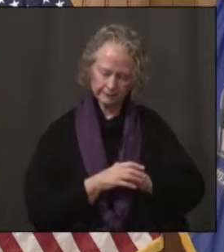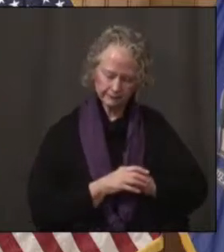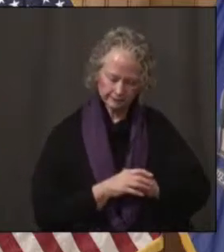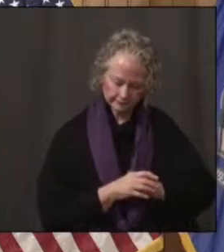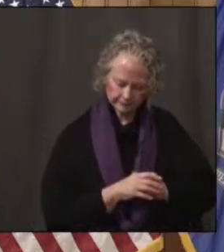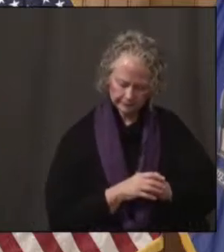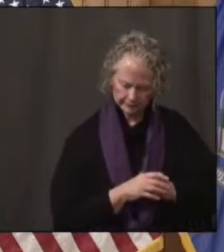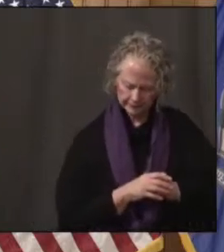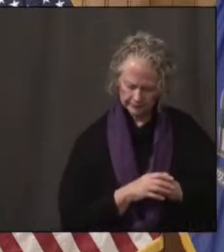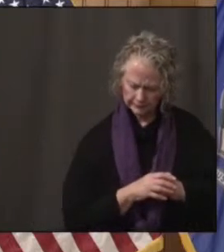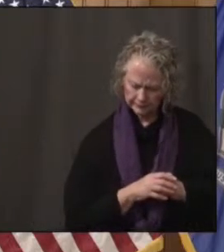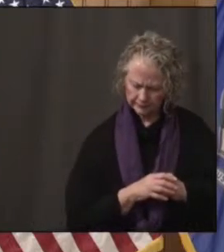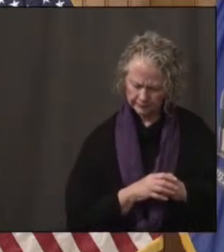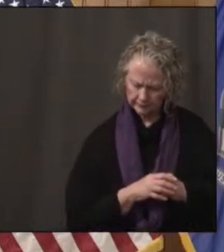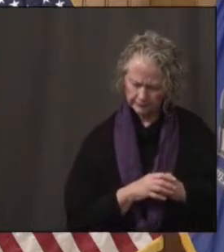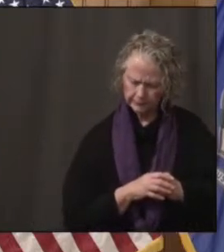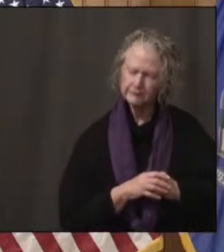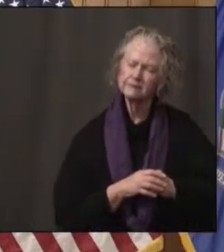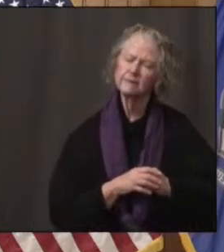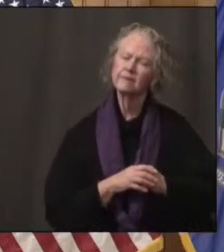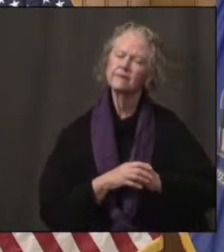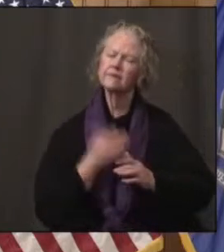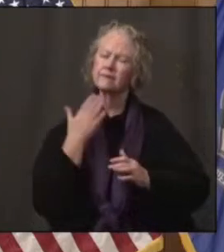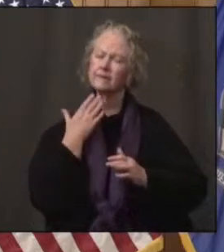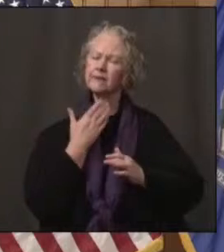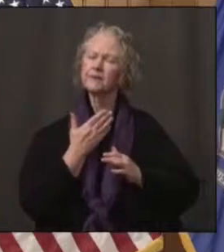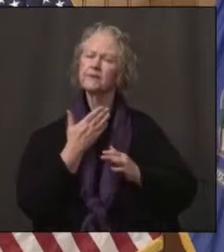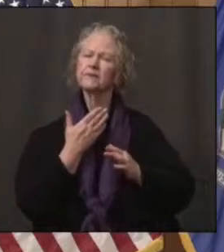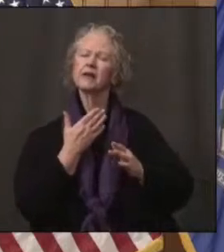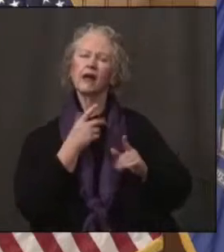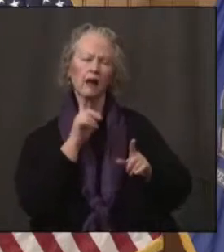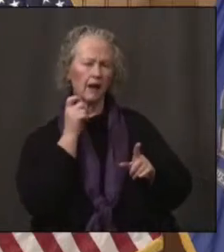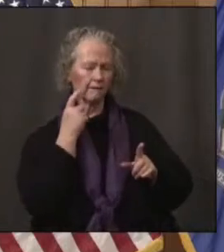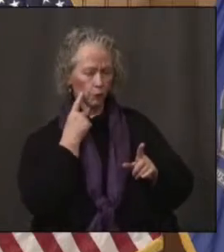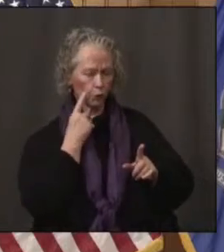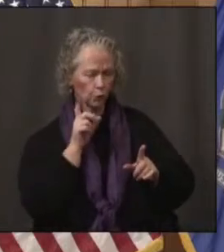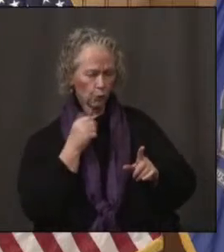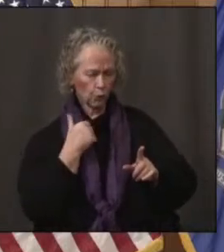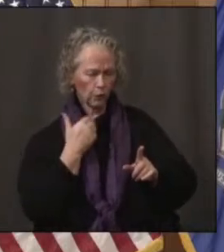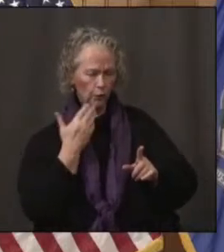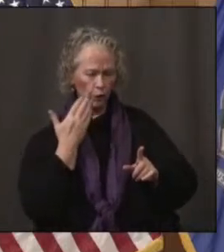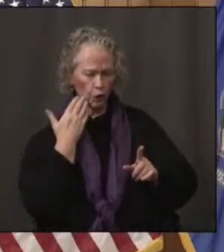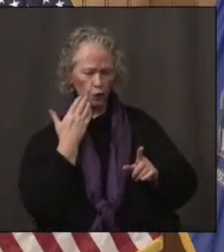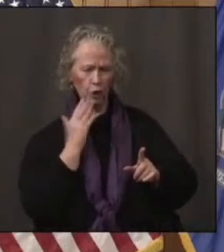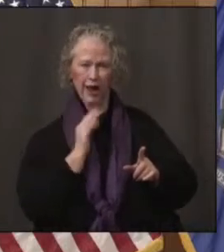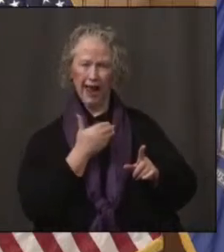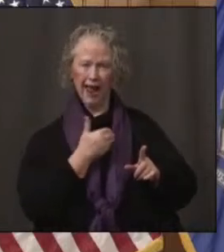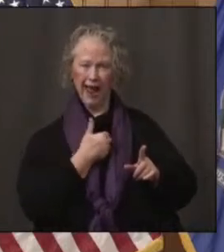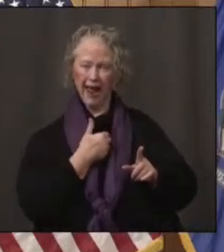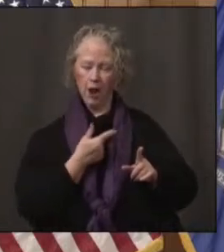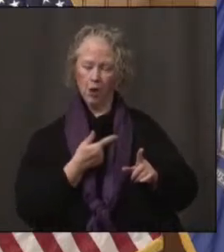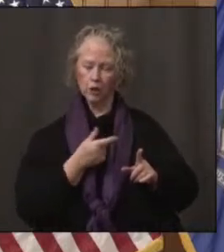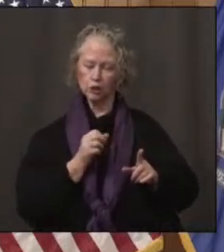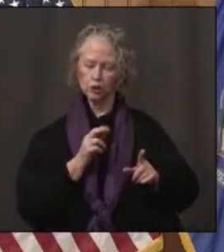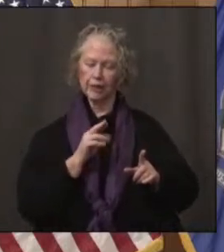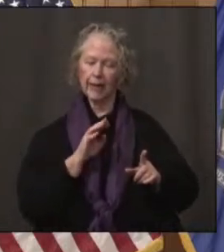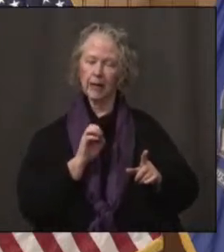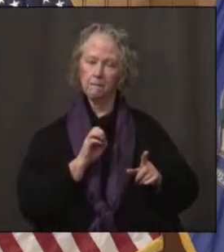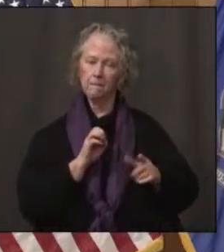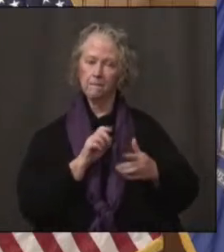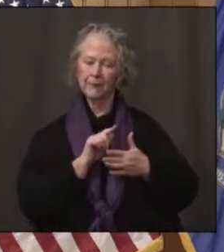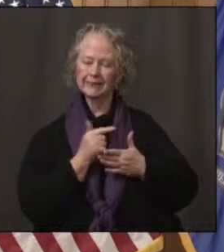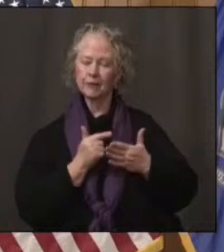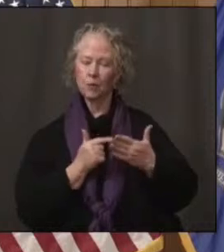Thanks, Max. Governor, do we know what Connecticut's genome sequencing capacity is